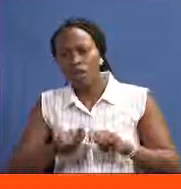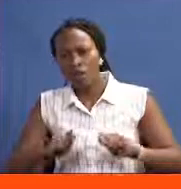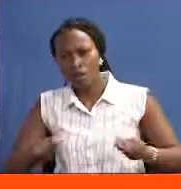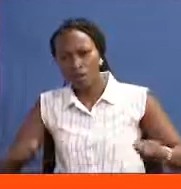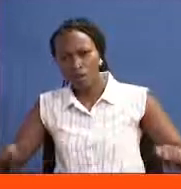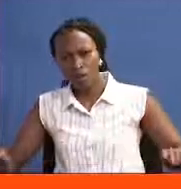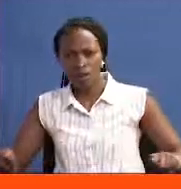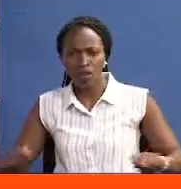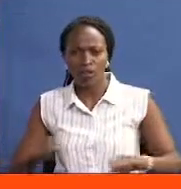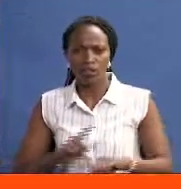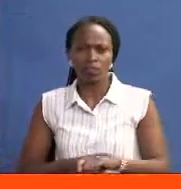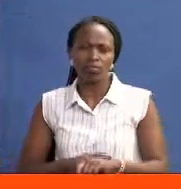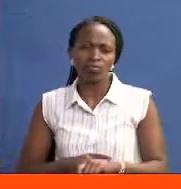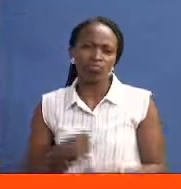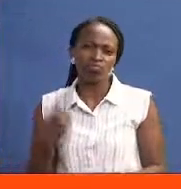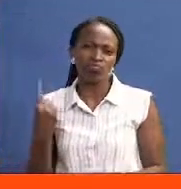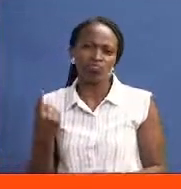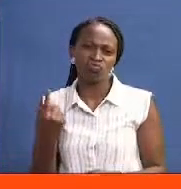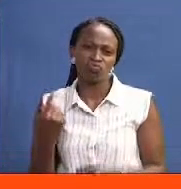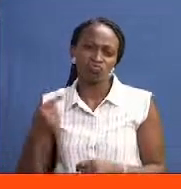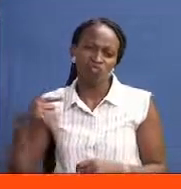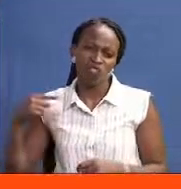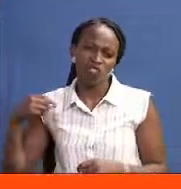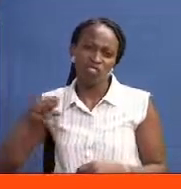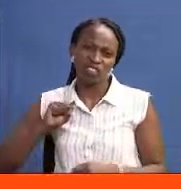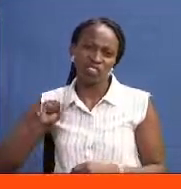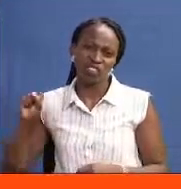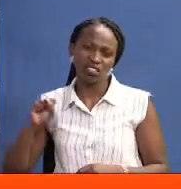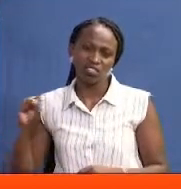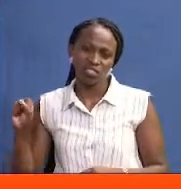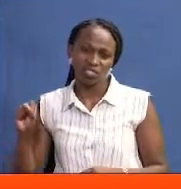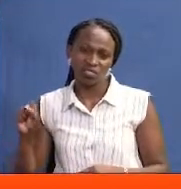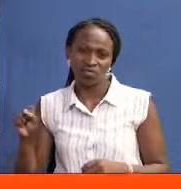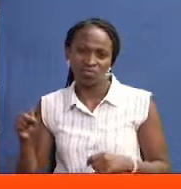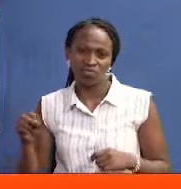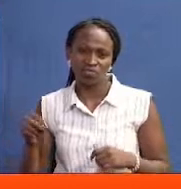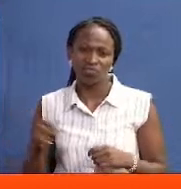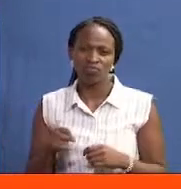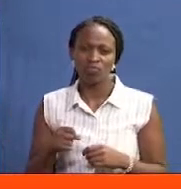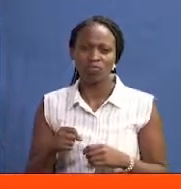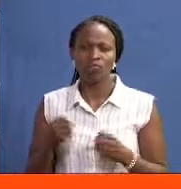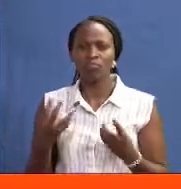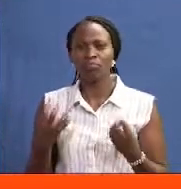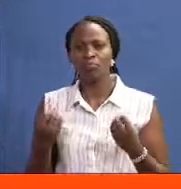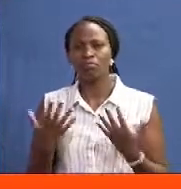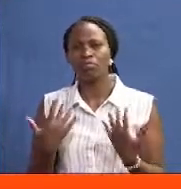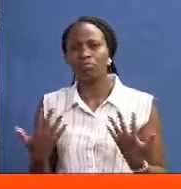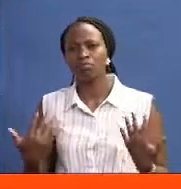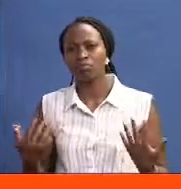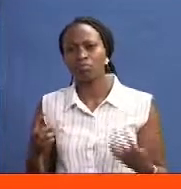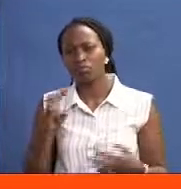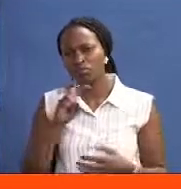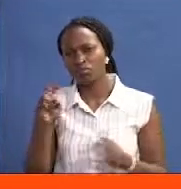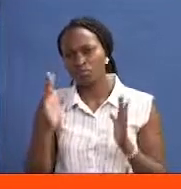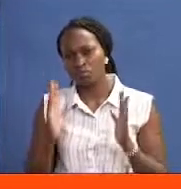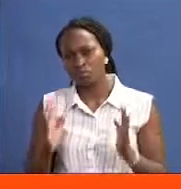the monopoly mm-hmm. of information, of news, mm-hmm. of entertainment. Mm-hmm. And there are very many things that we, the audience, might have